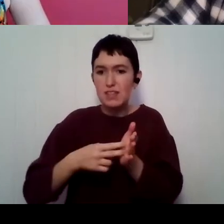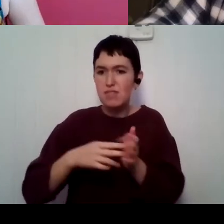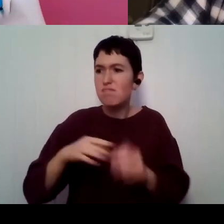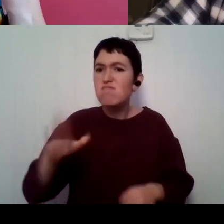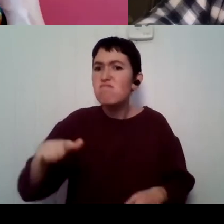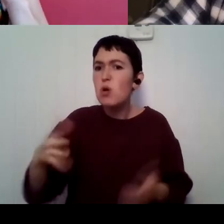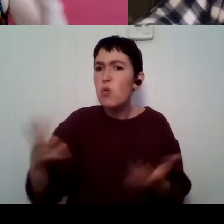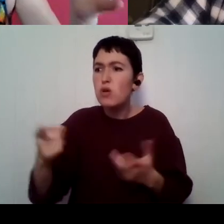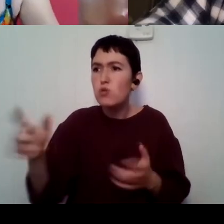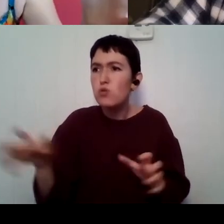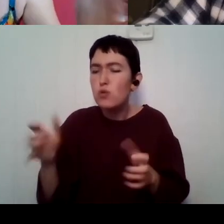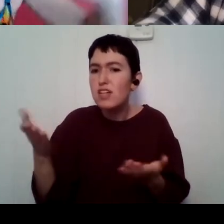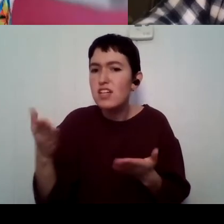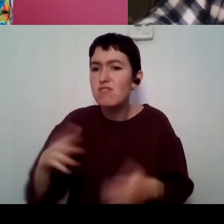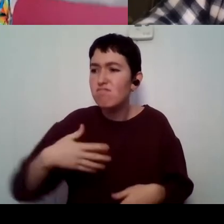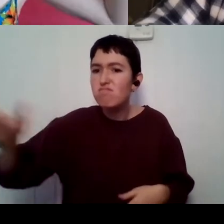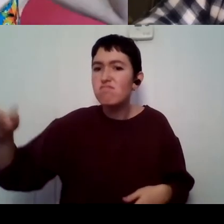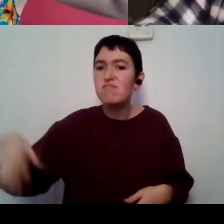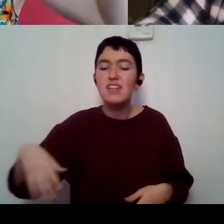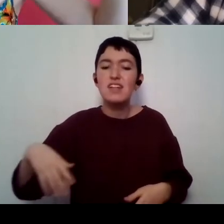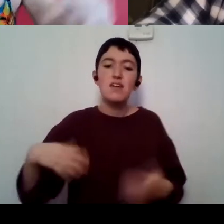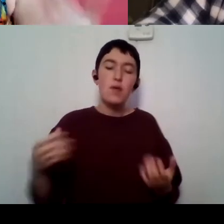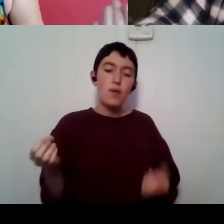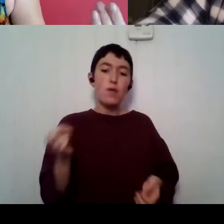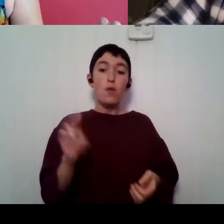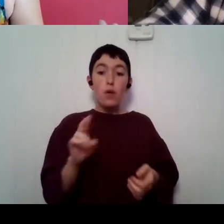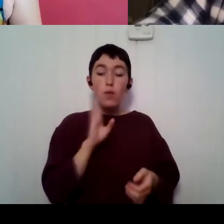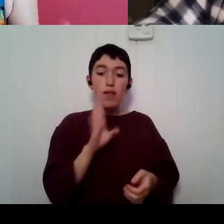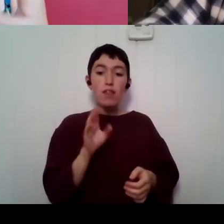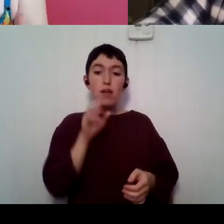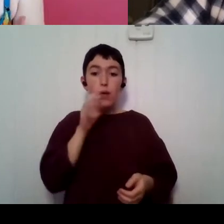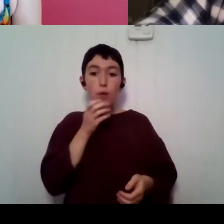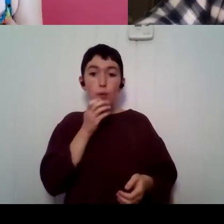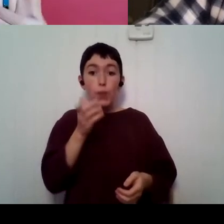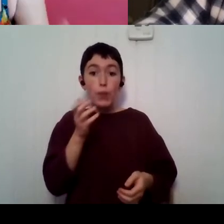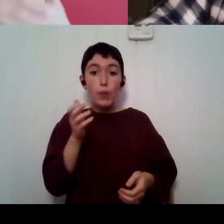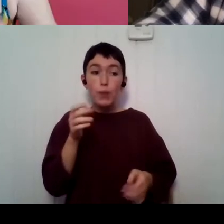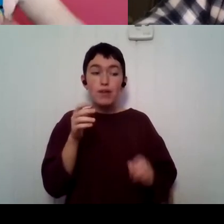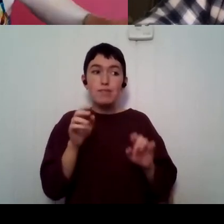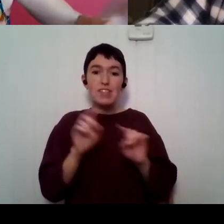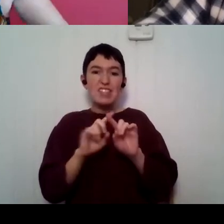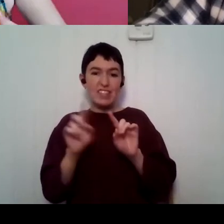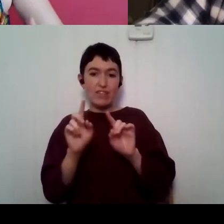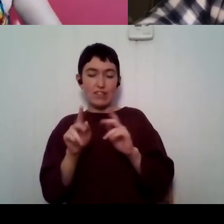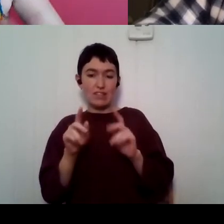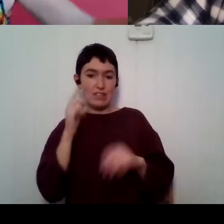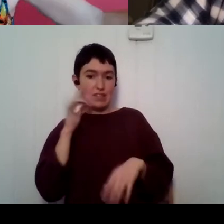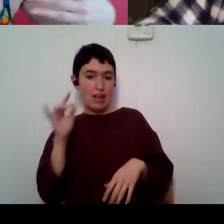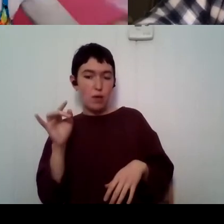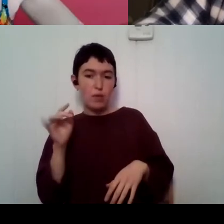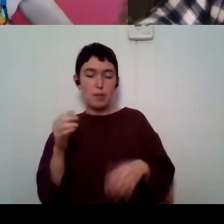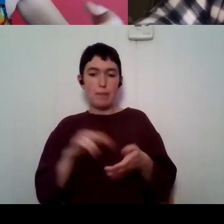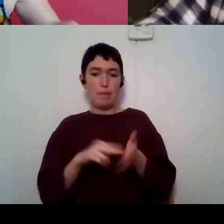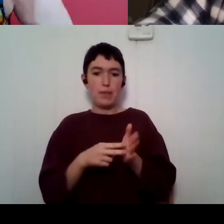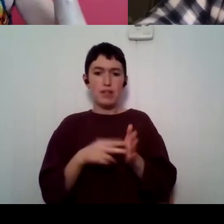whoop, where it's like, where are you? And that's how they kind of find each other. And funny enough, when you do field work, sometimes that's the way we decide to find our